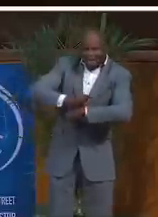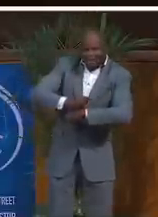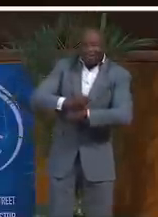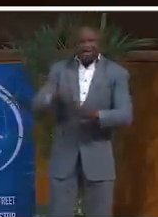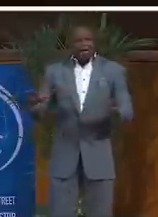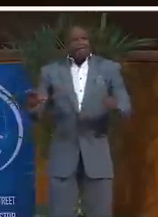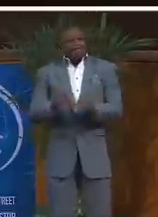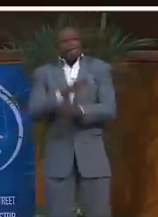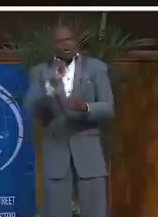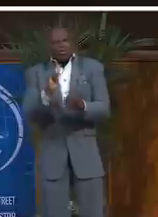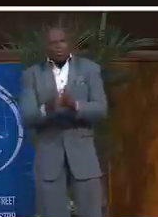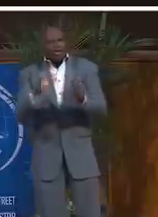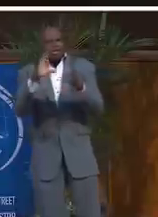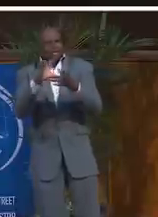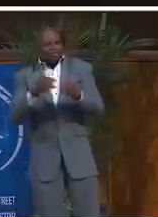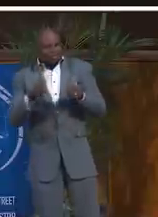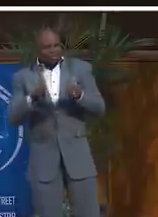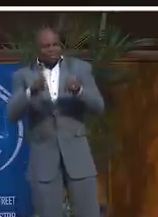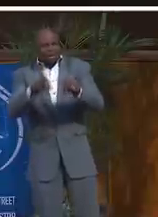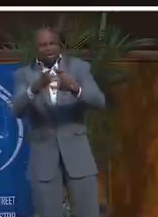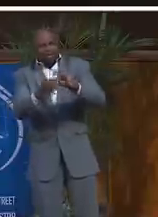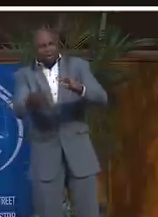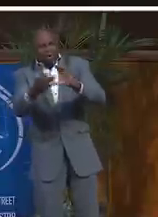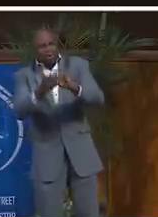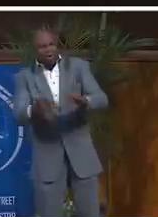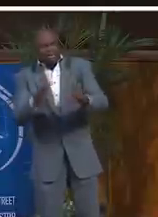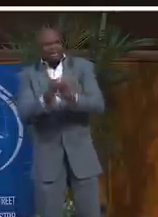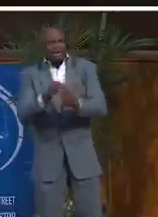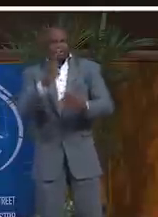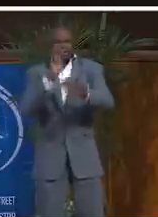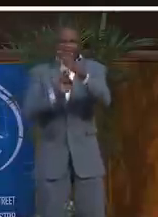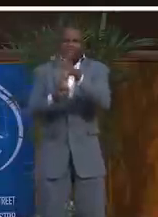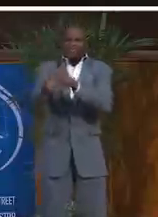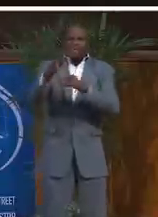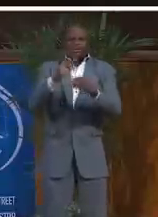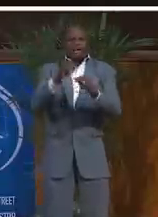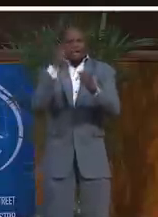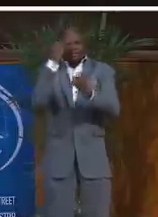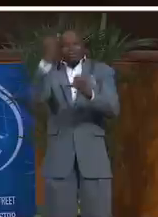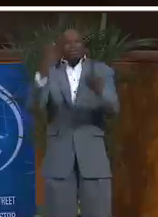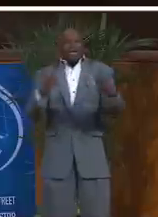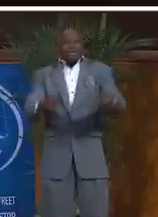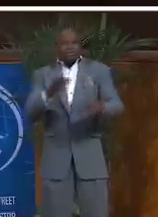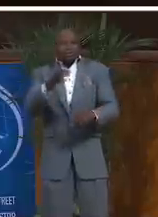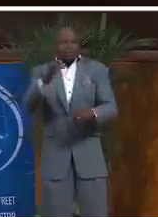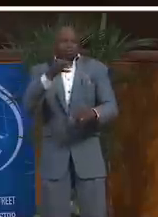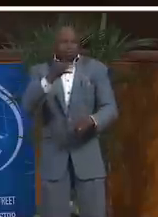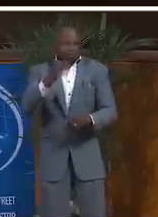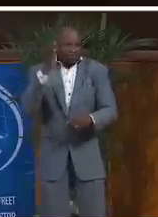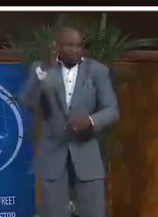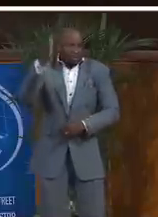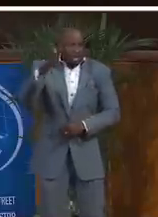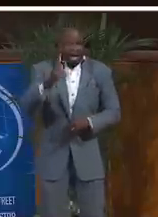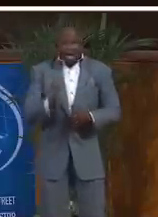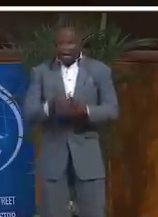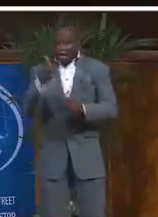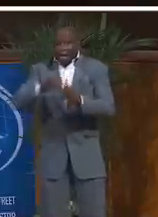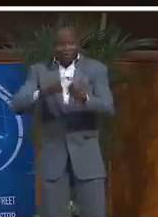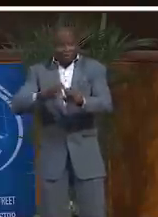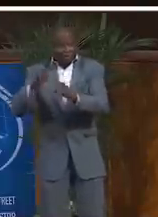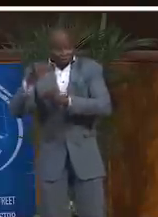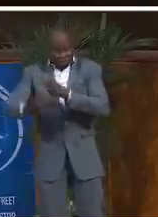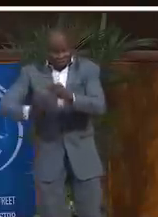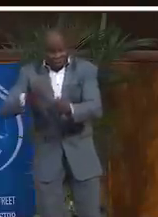with allegory and prophetic descriptions of things to come. And within every generation